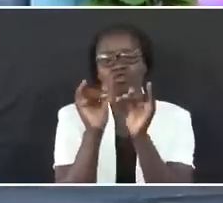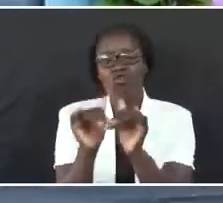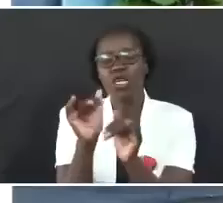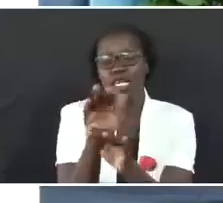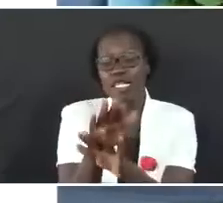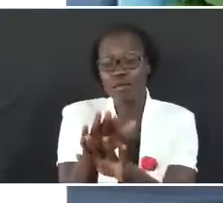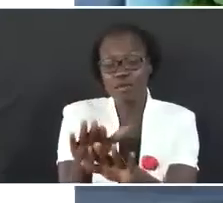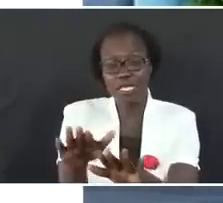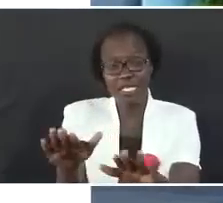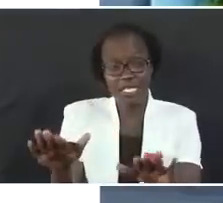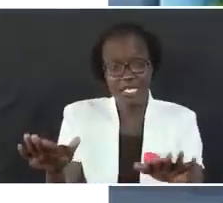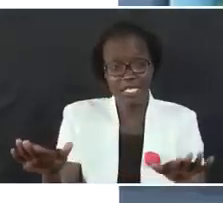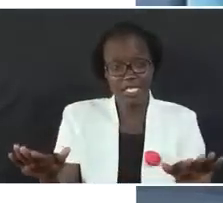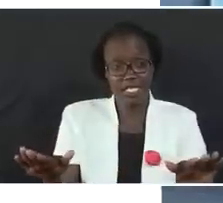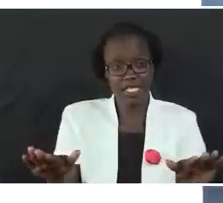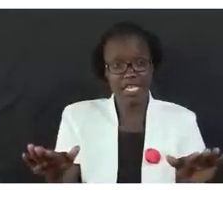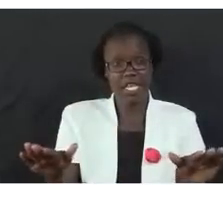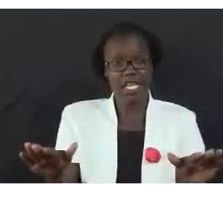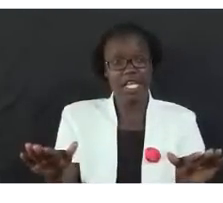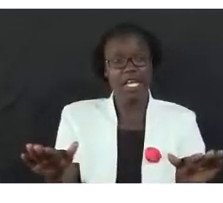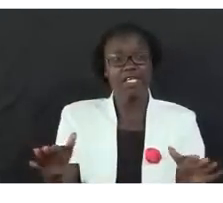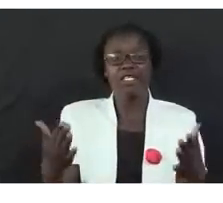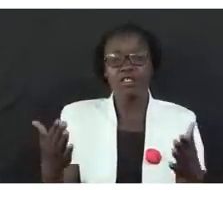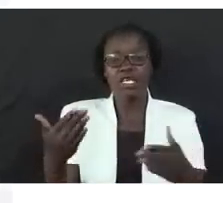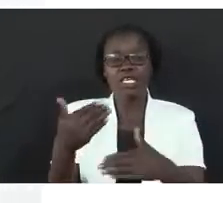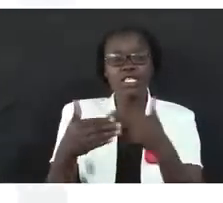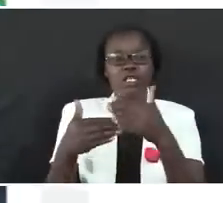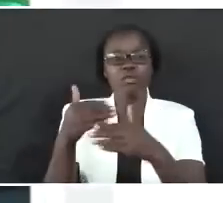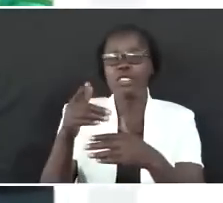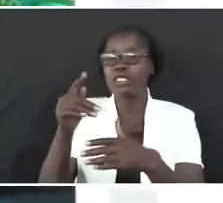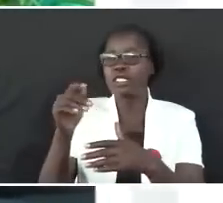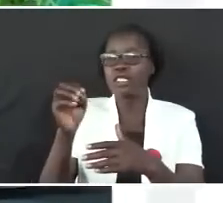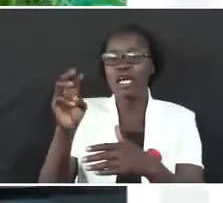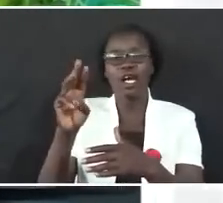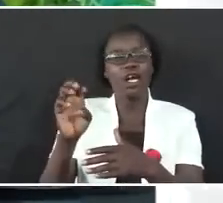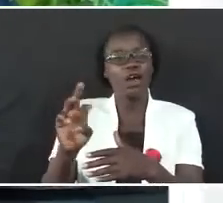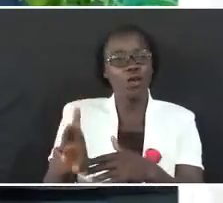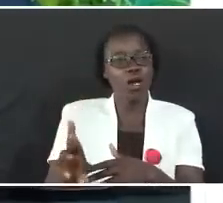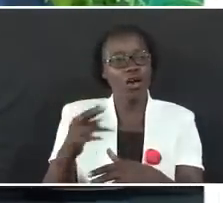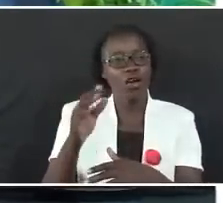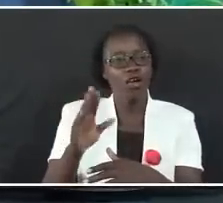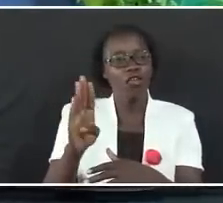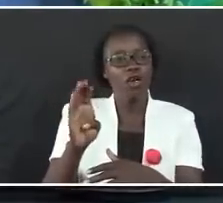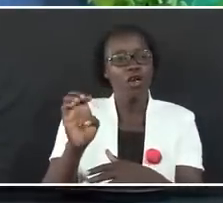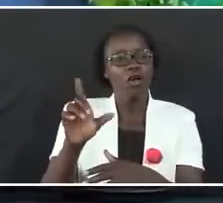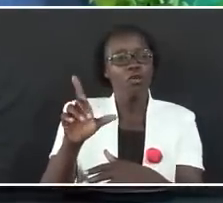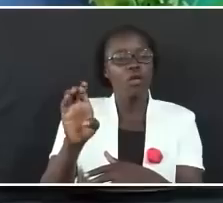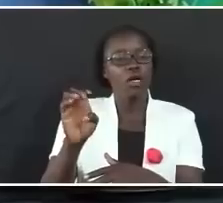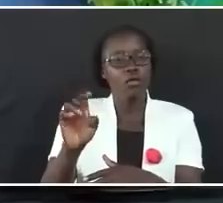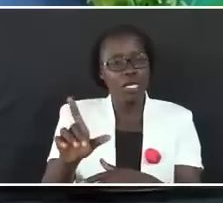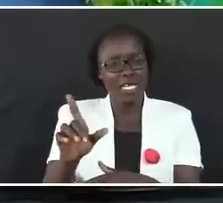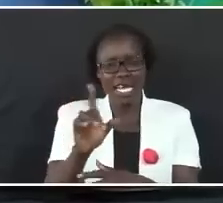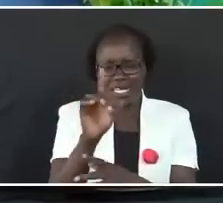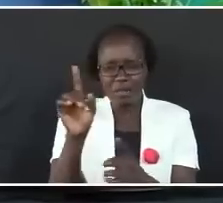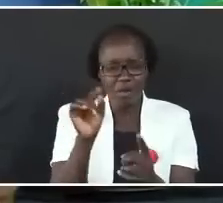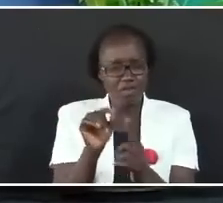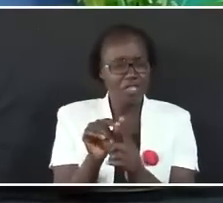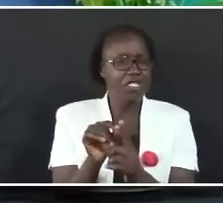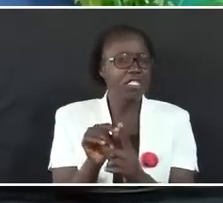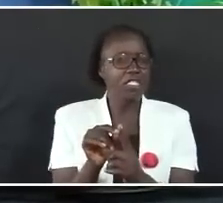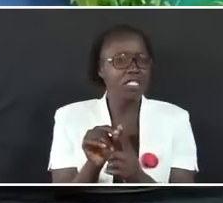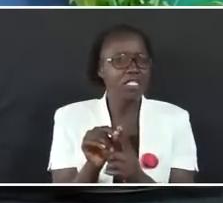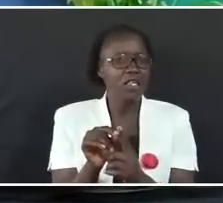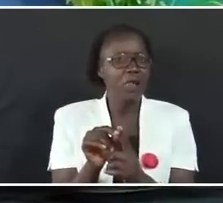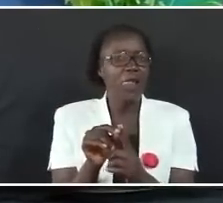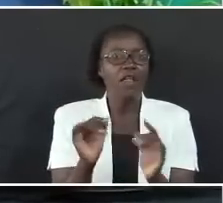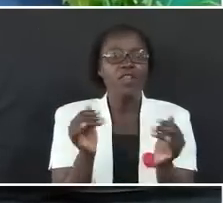plains where they built the Tower of Babel, the cities, and perfected the